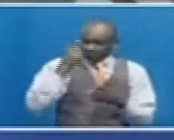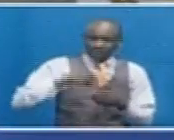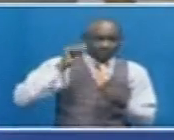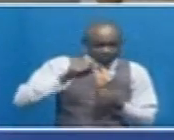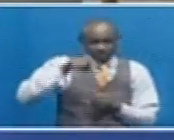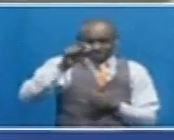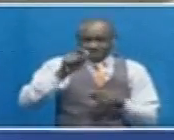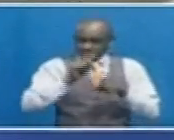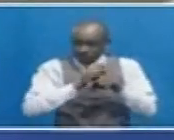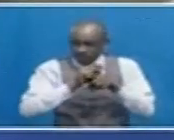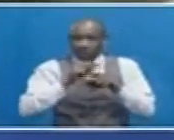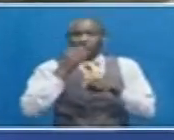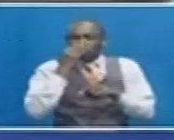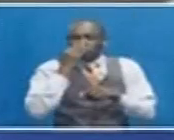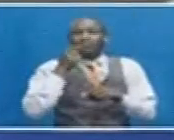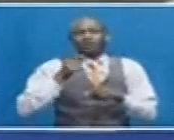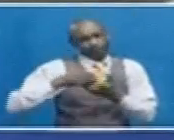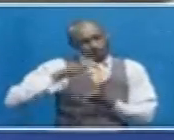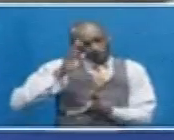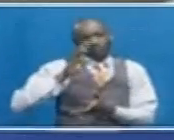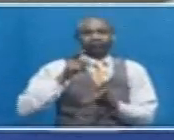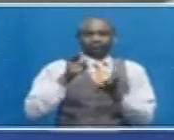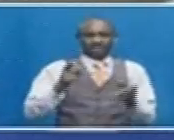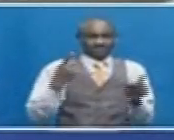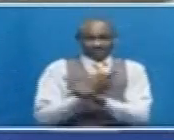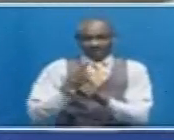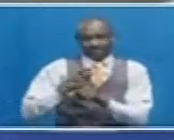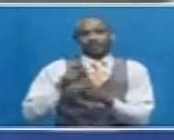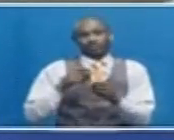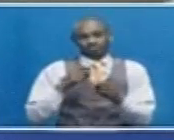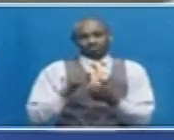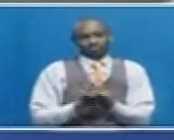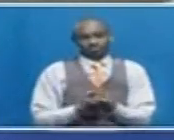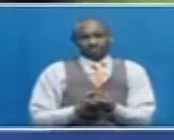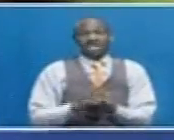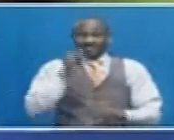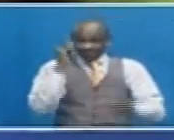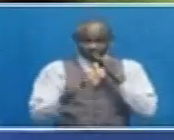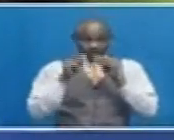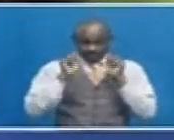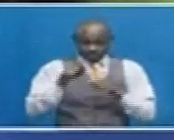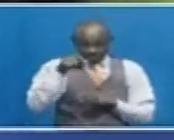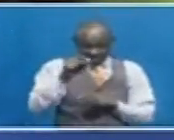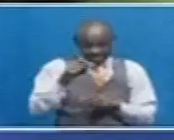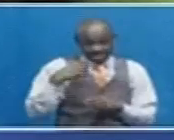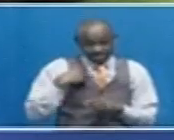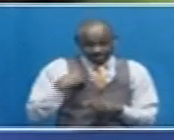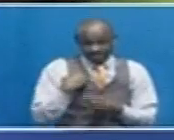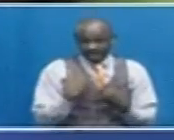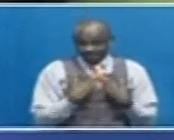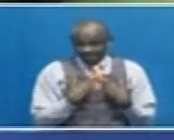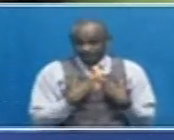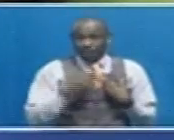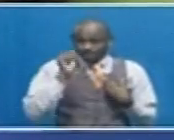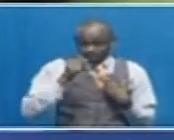recreate the dog's remarkable sense of smell in an electronic nose. Eventually you could have a machine which sits on your consultant's desk, you'd